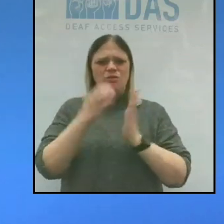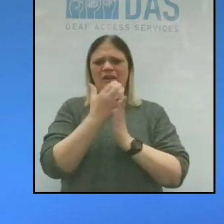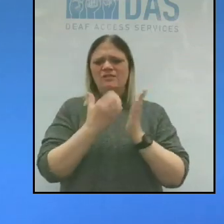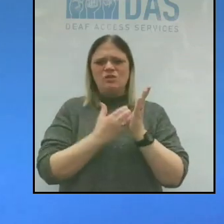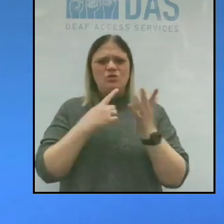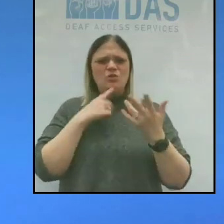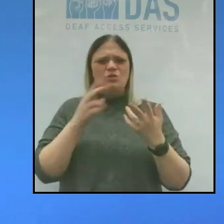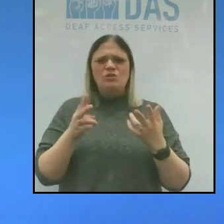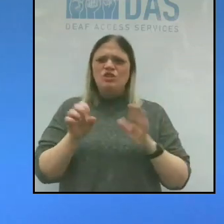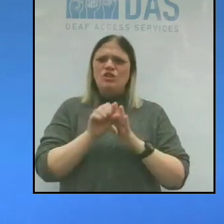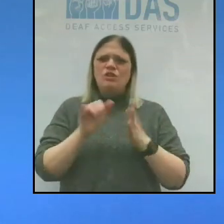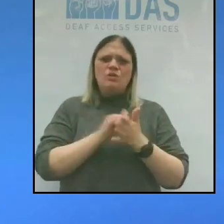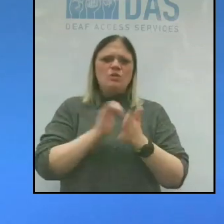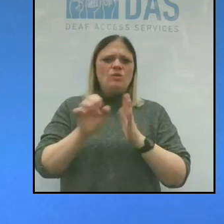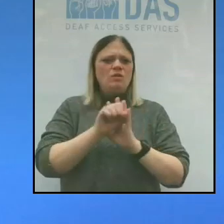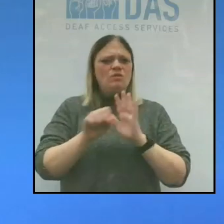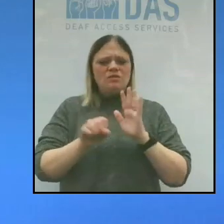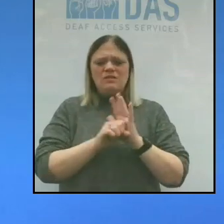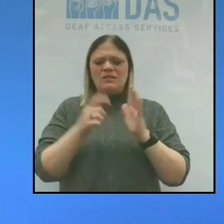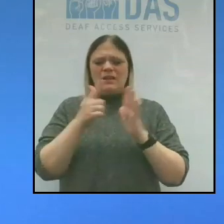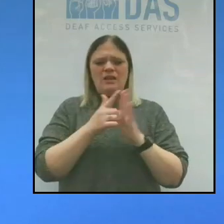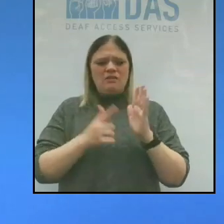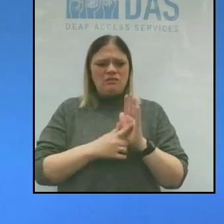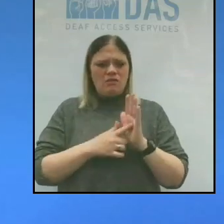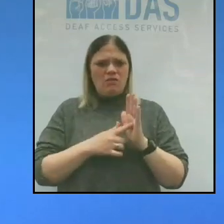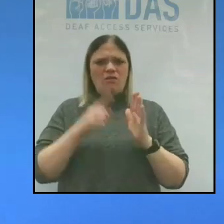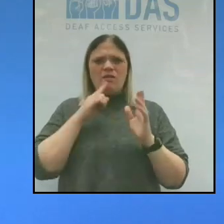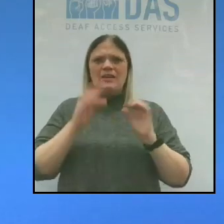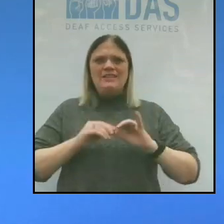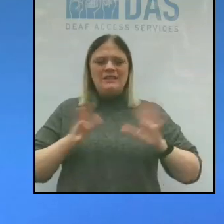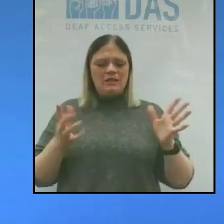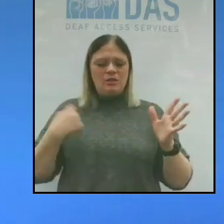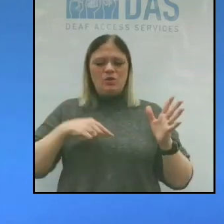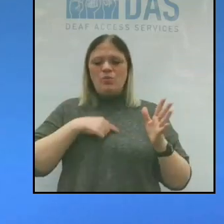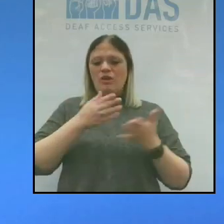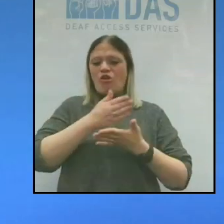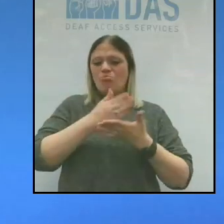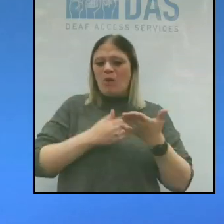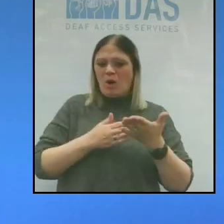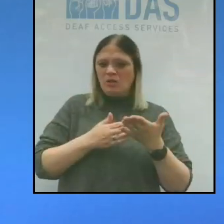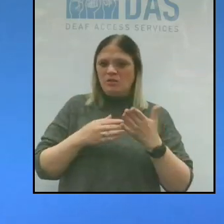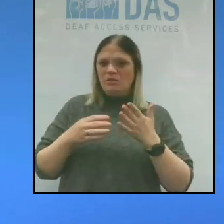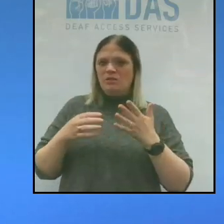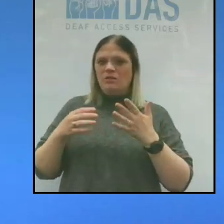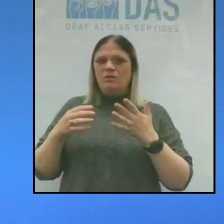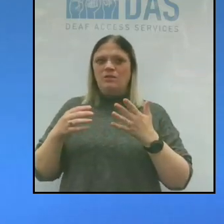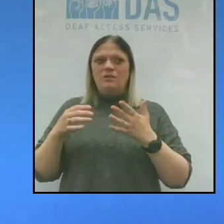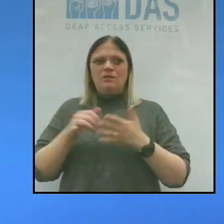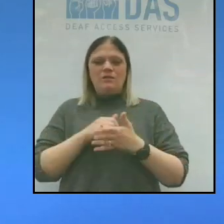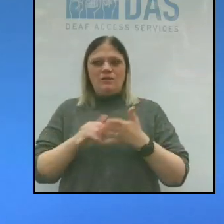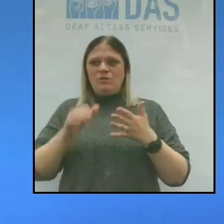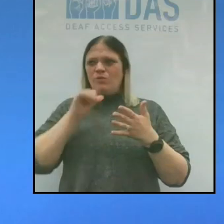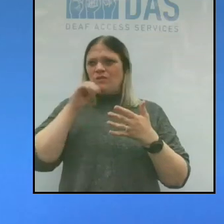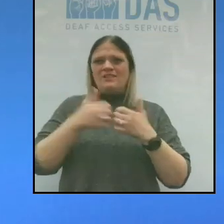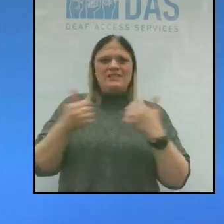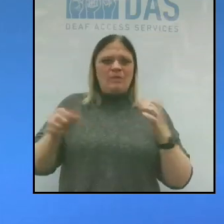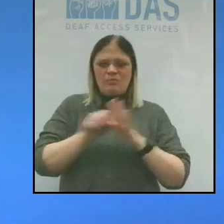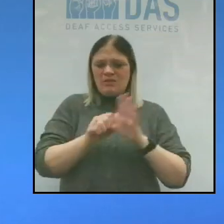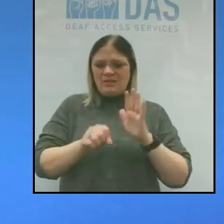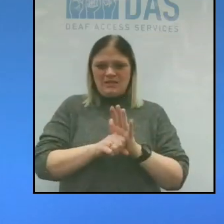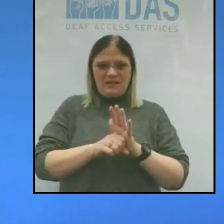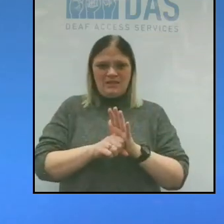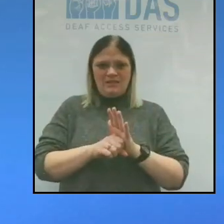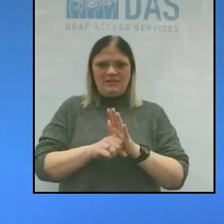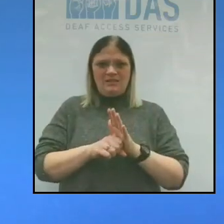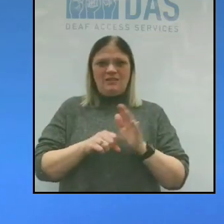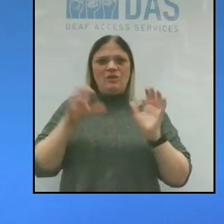law is very clear. We are an arm of New York State government. We are not a separate country. We are not a separate state. So we can do only anything that we're